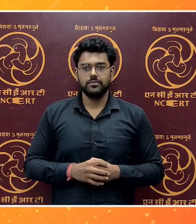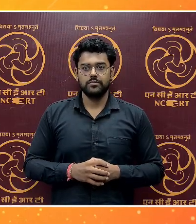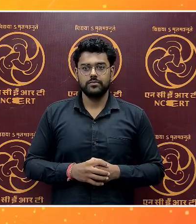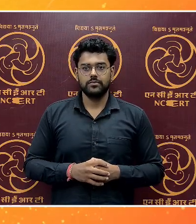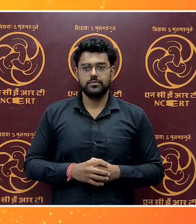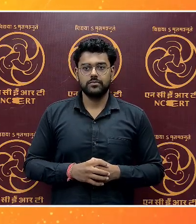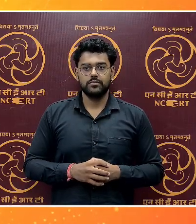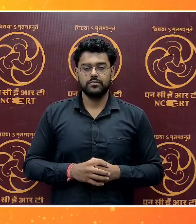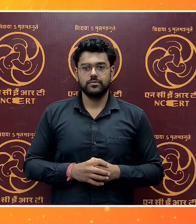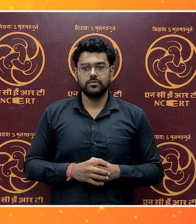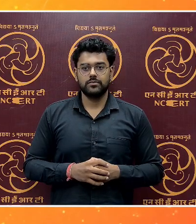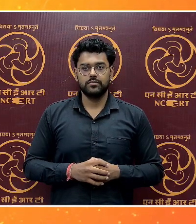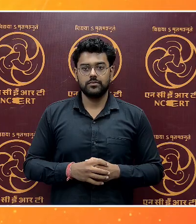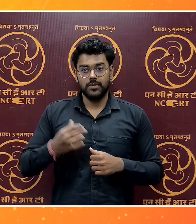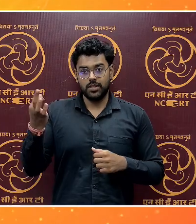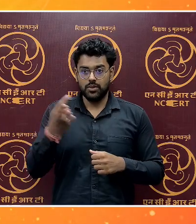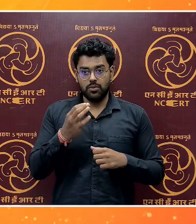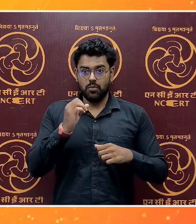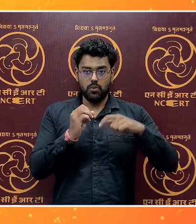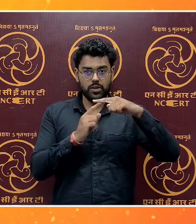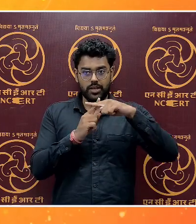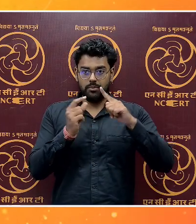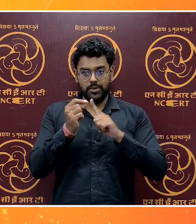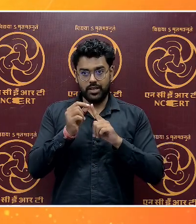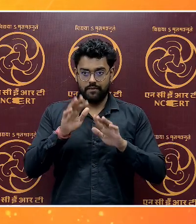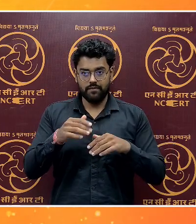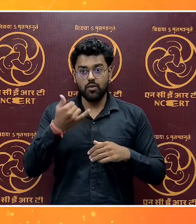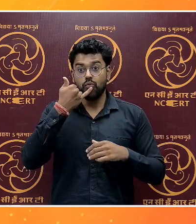Fine. Okay. The new OTP will be came on my mobile number.